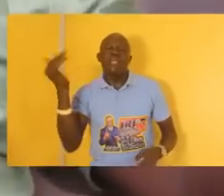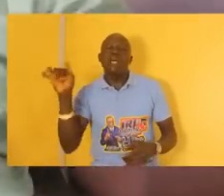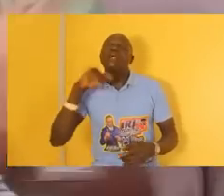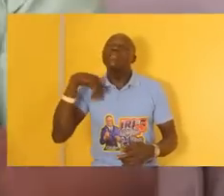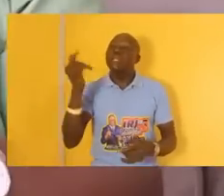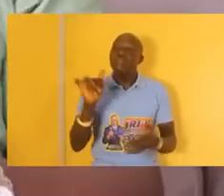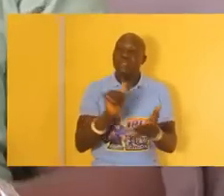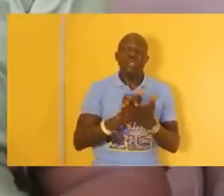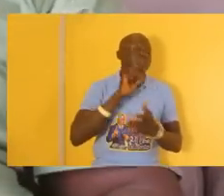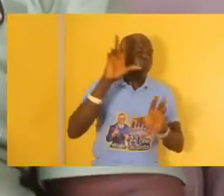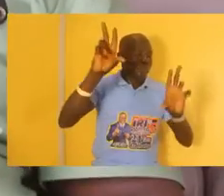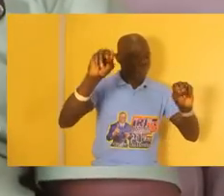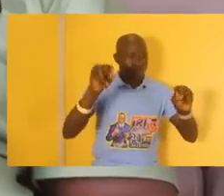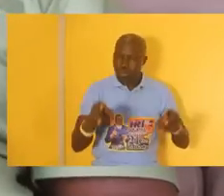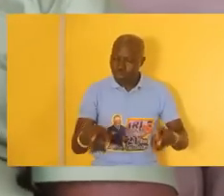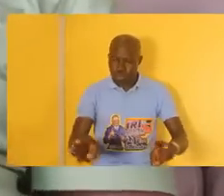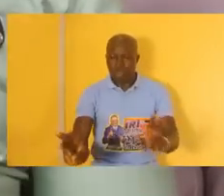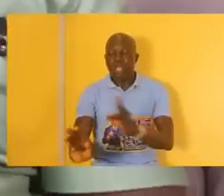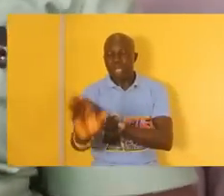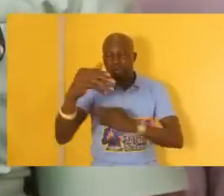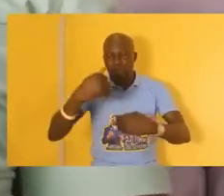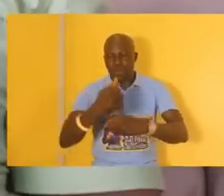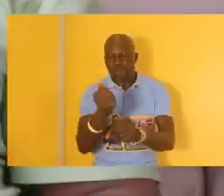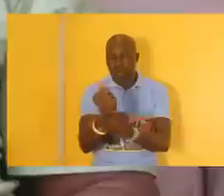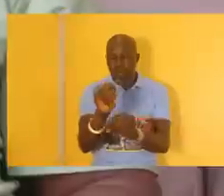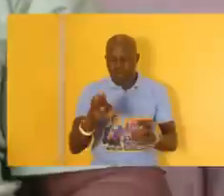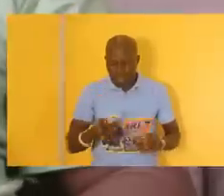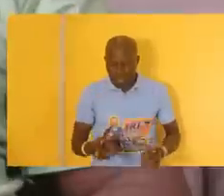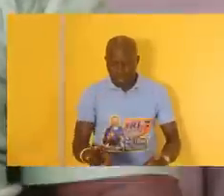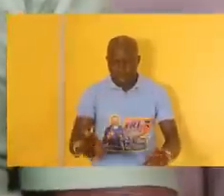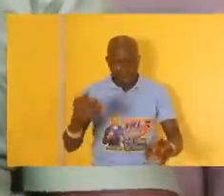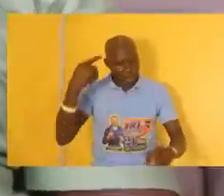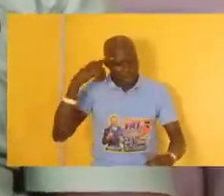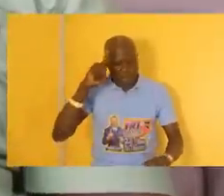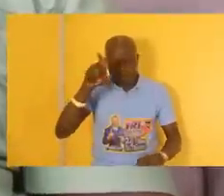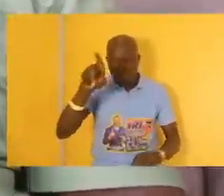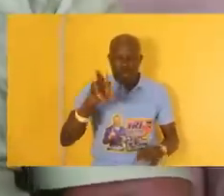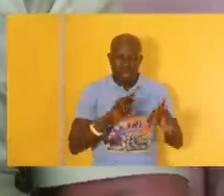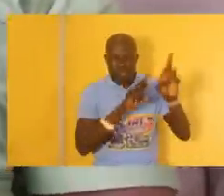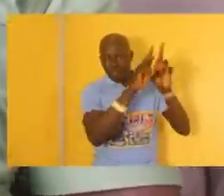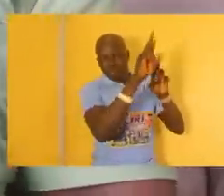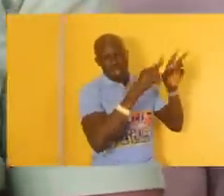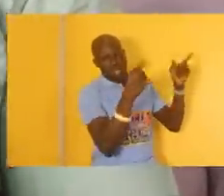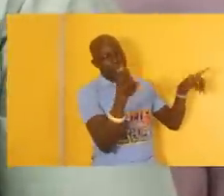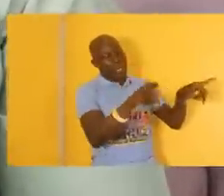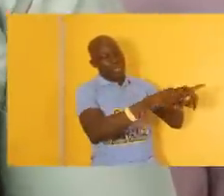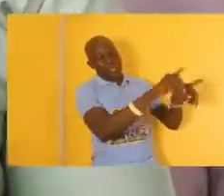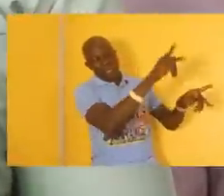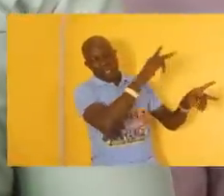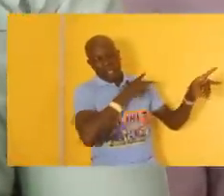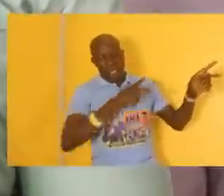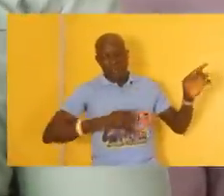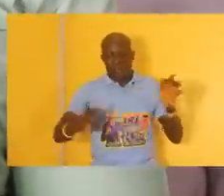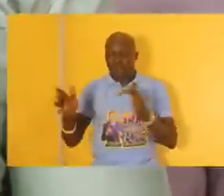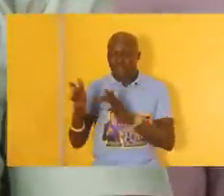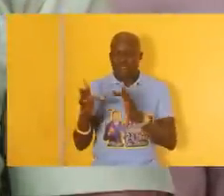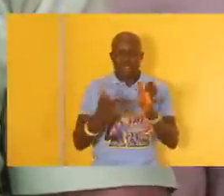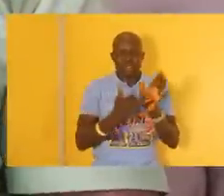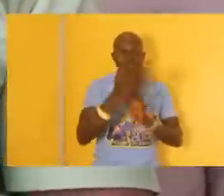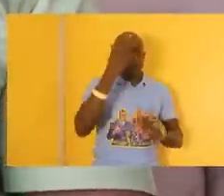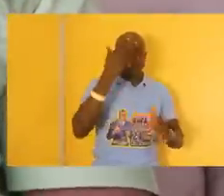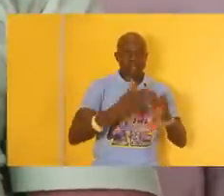We have told you there is no way. Amen. God will make way for you. Amen. Reign as